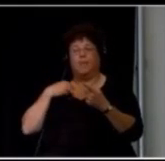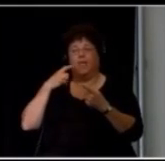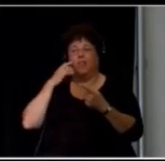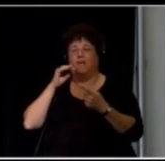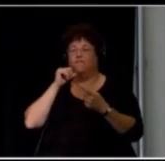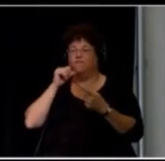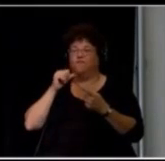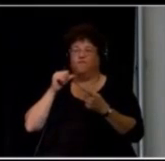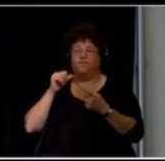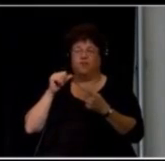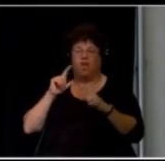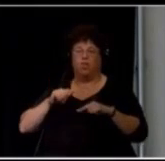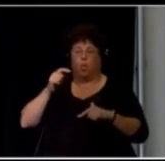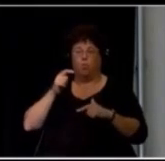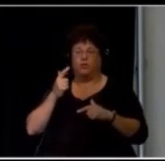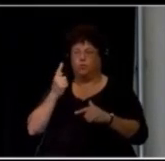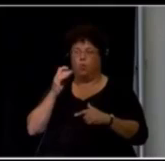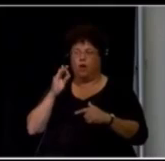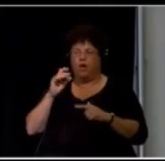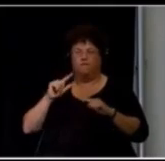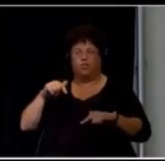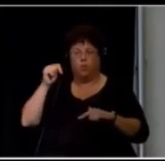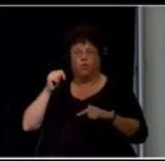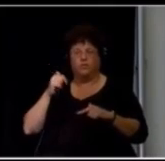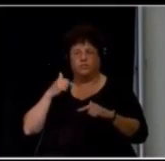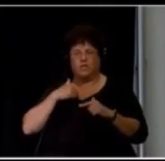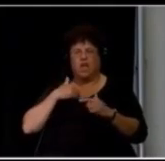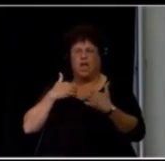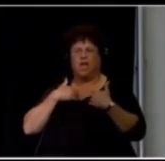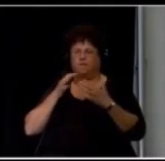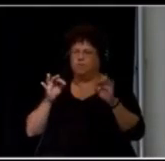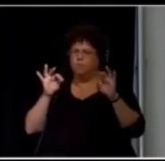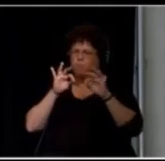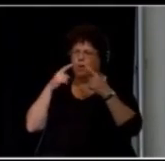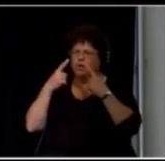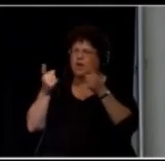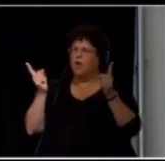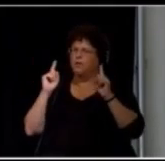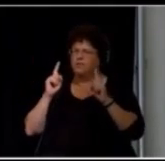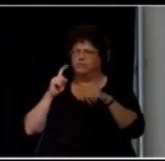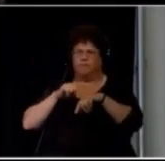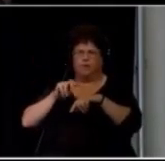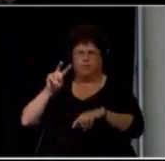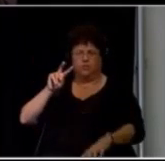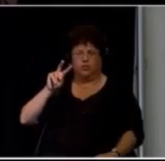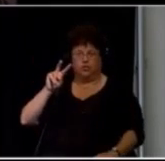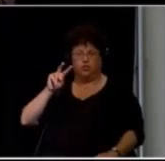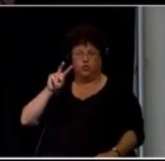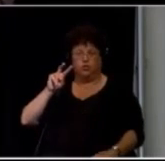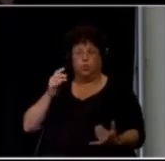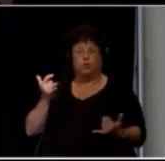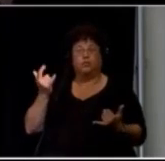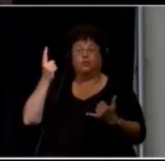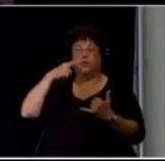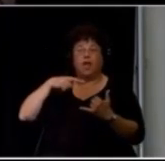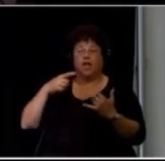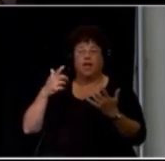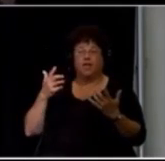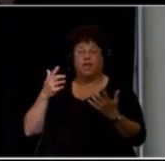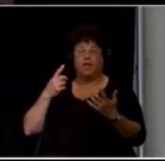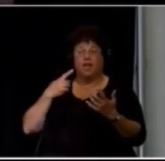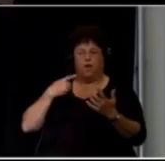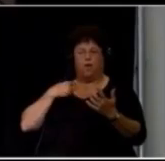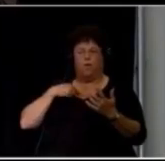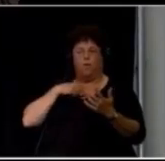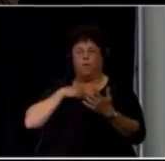it's not the lowest, it's certainly one of the lowest. And I forgot like an important announcement. At 2 p.m. Today, we did